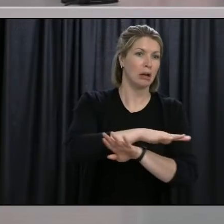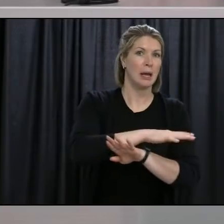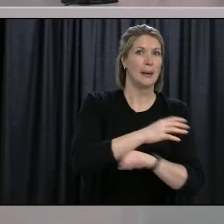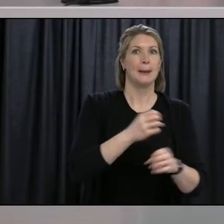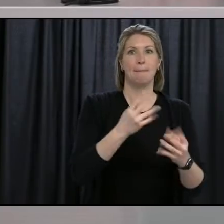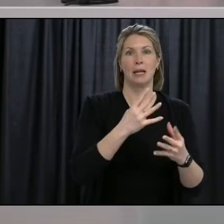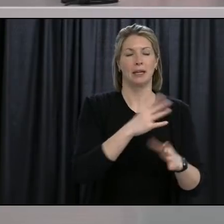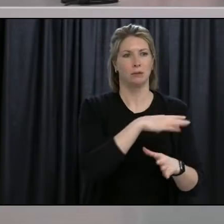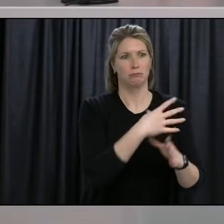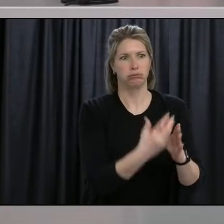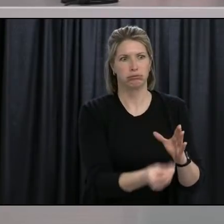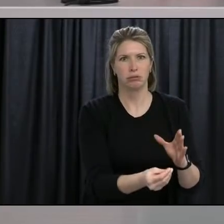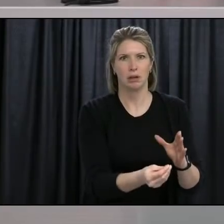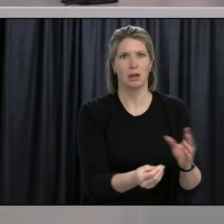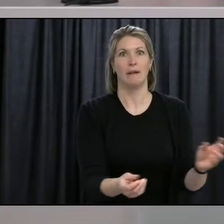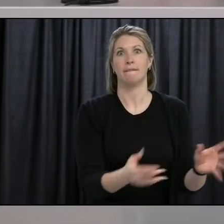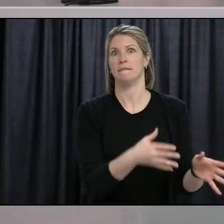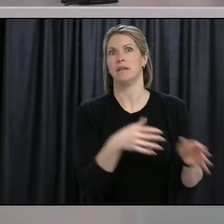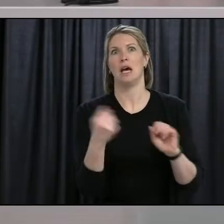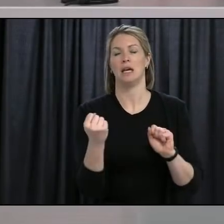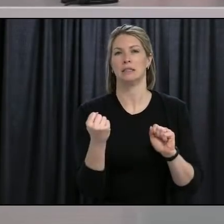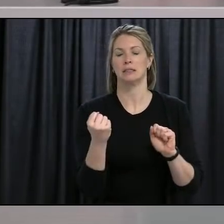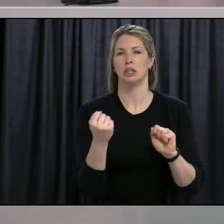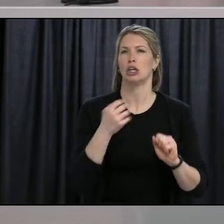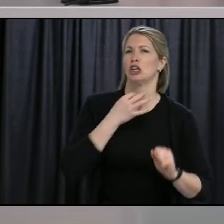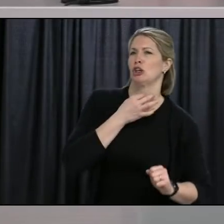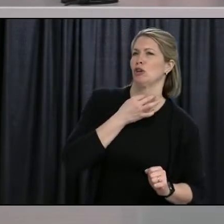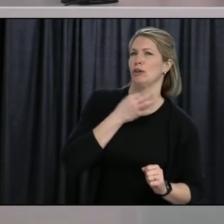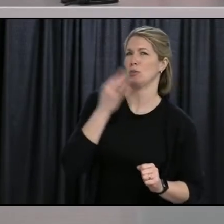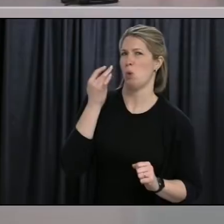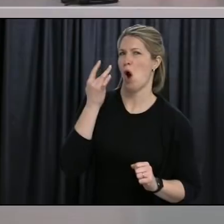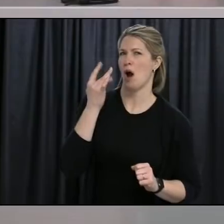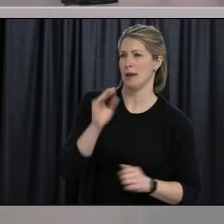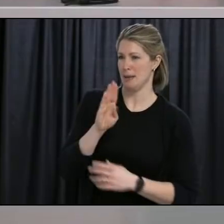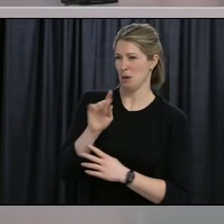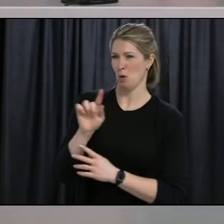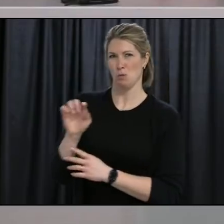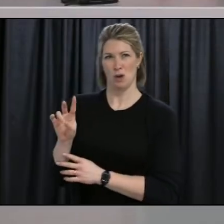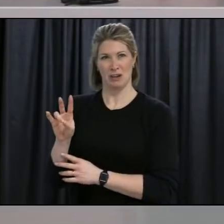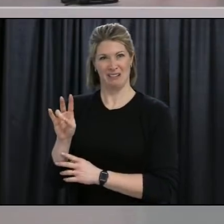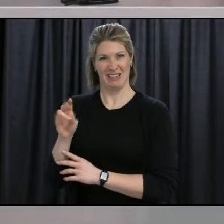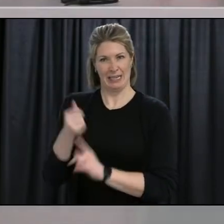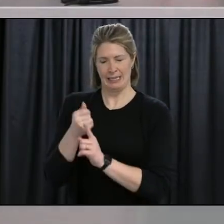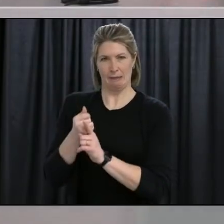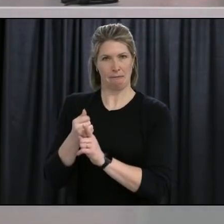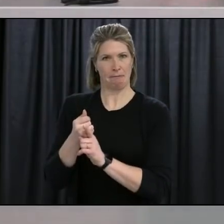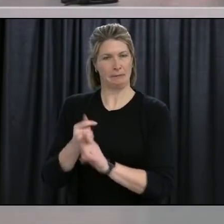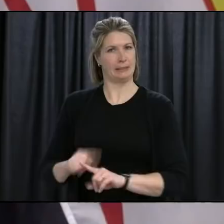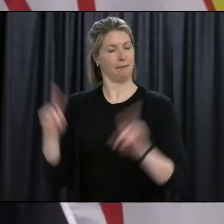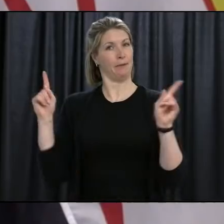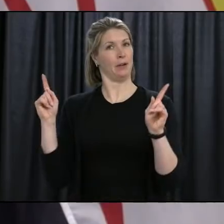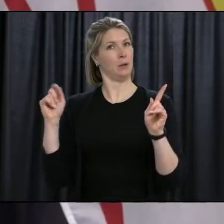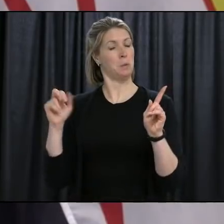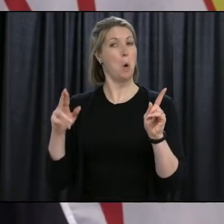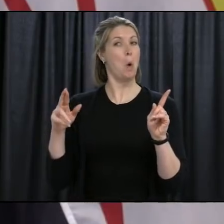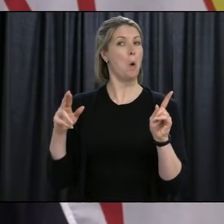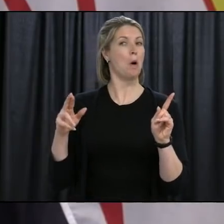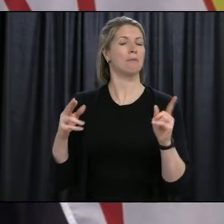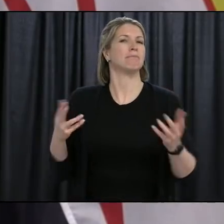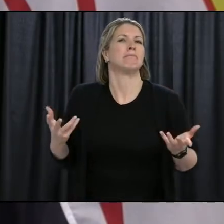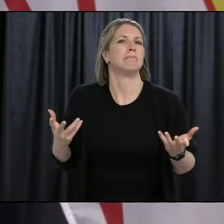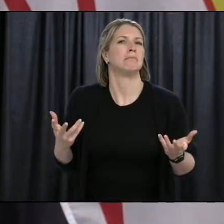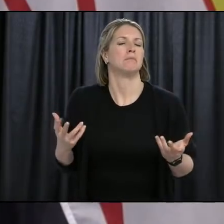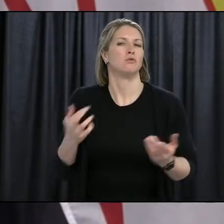faster, but also more dangerous to people? Probably a bit of both. Yeah, so I think certainly we know that if